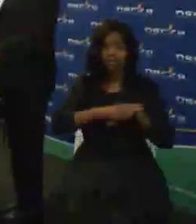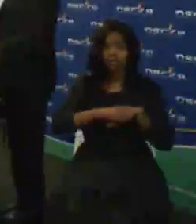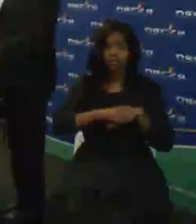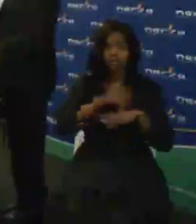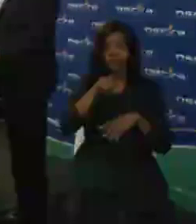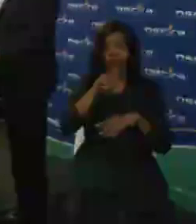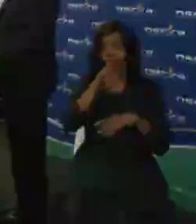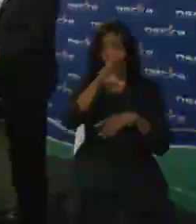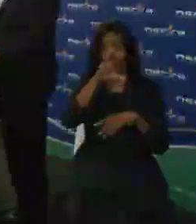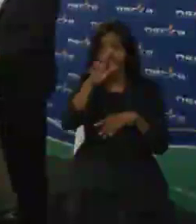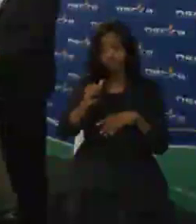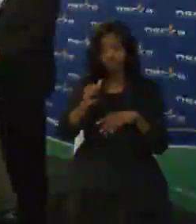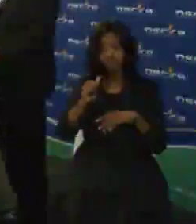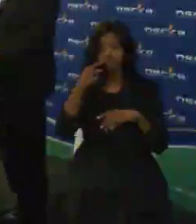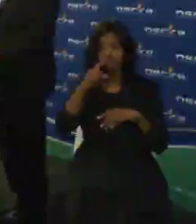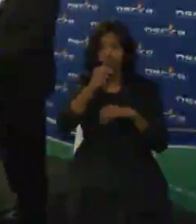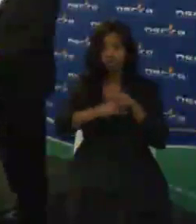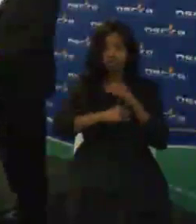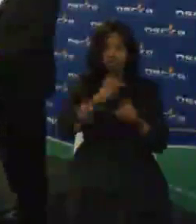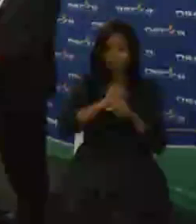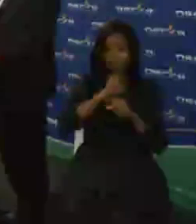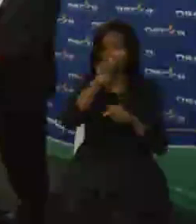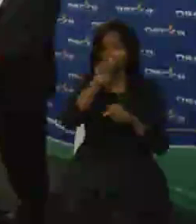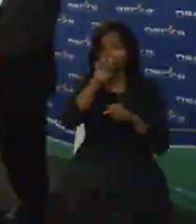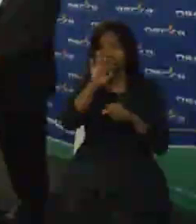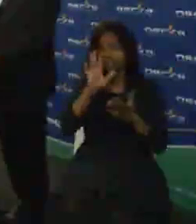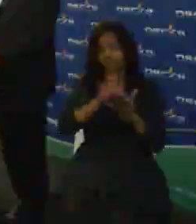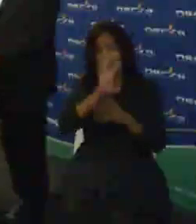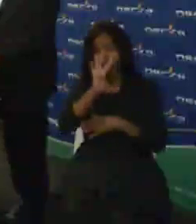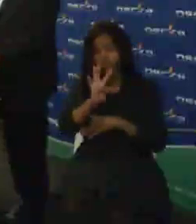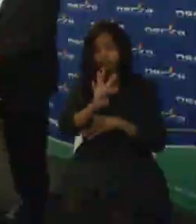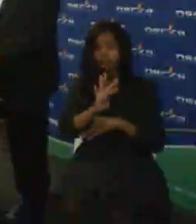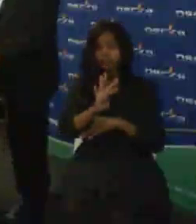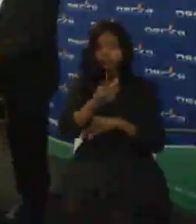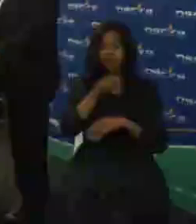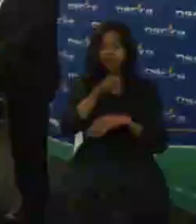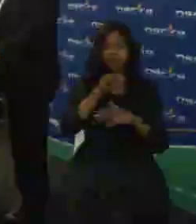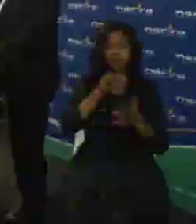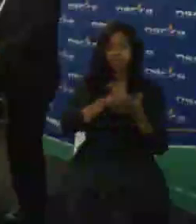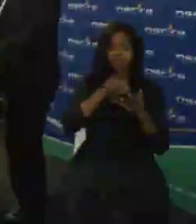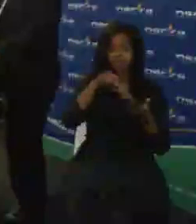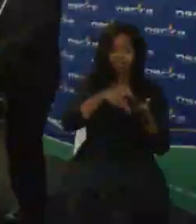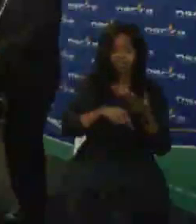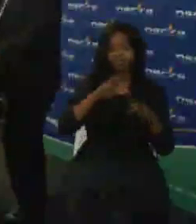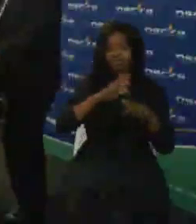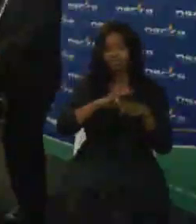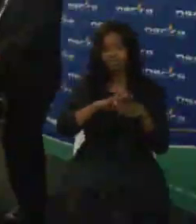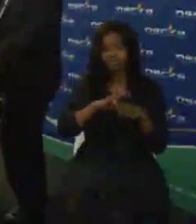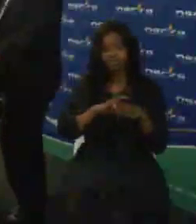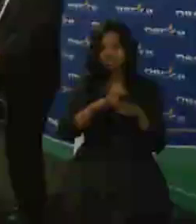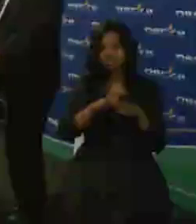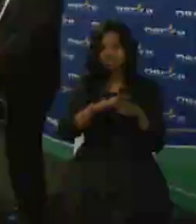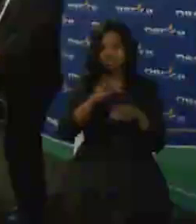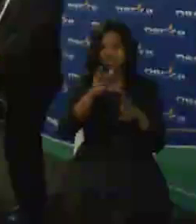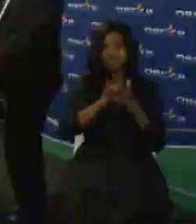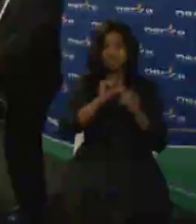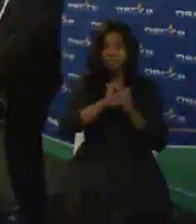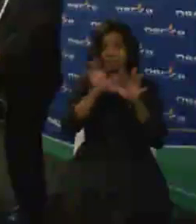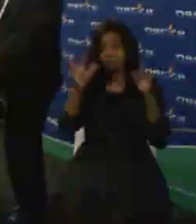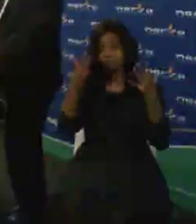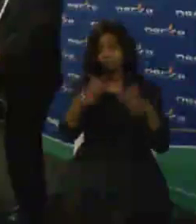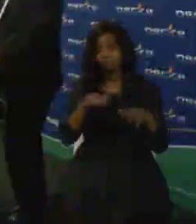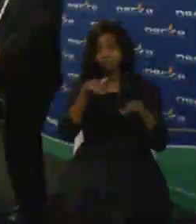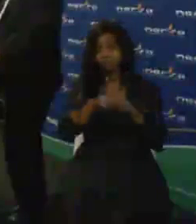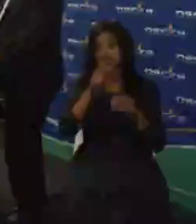the RCAs for years 2, 3, and 4, in that detailed reasons for decisions that they published